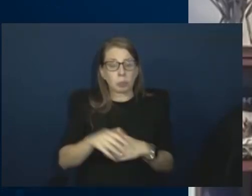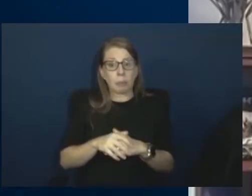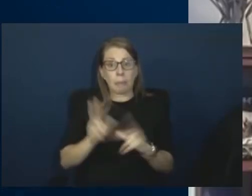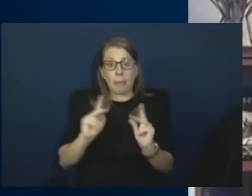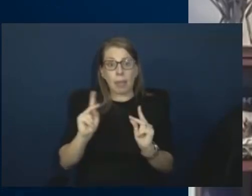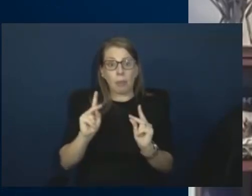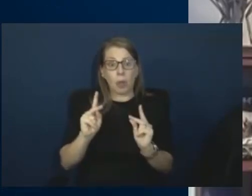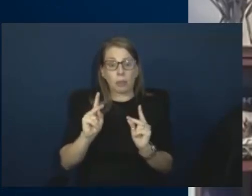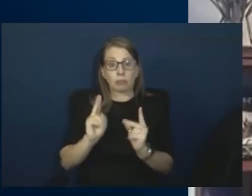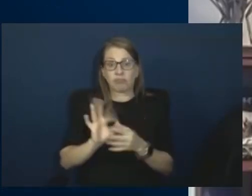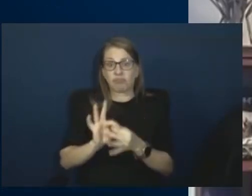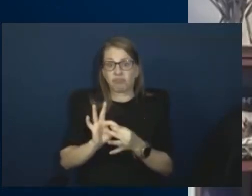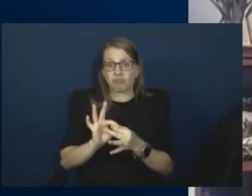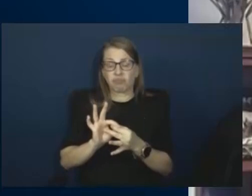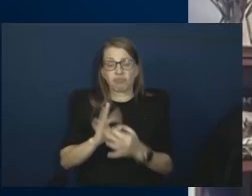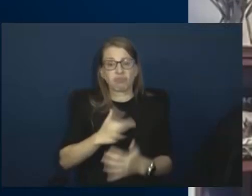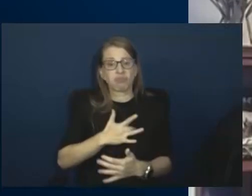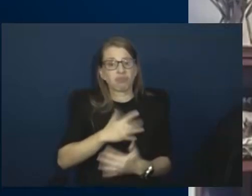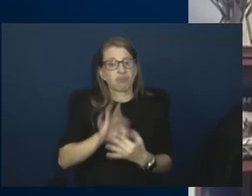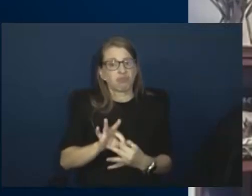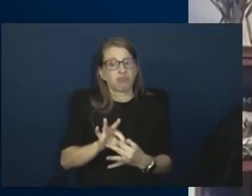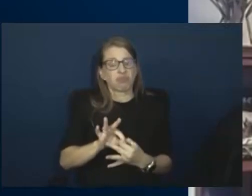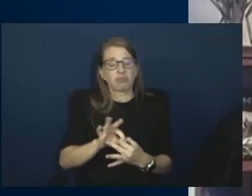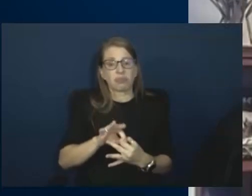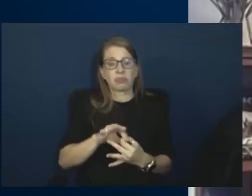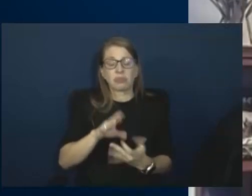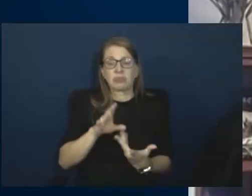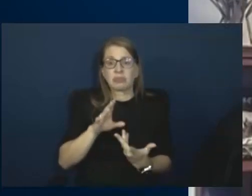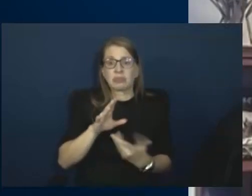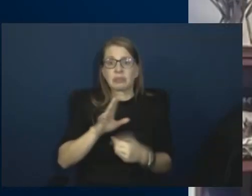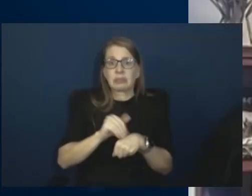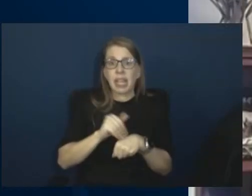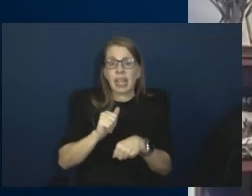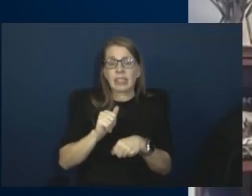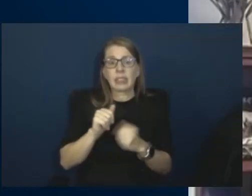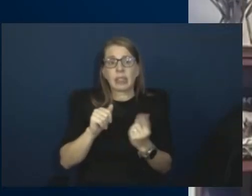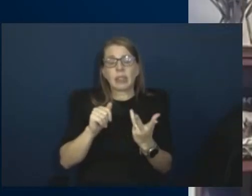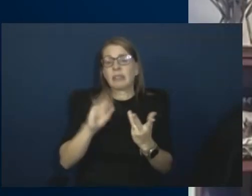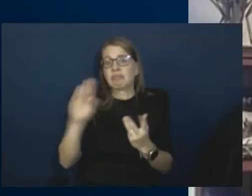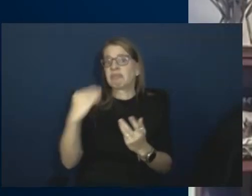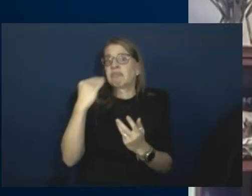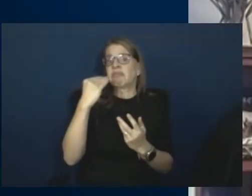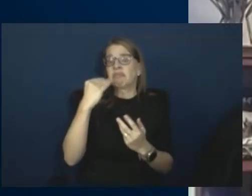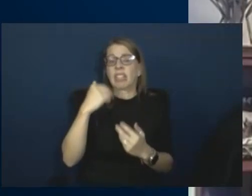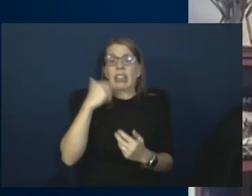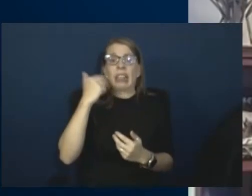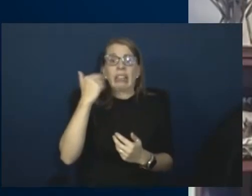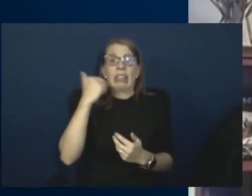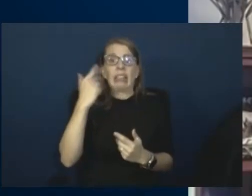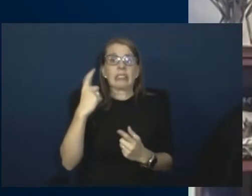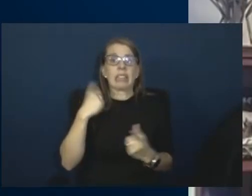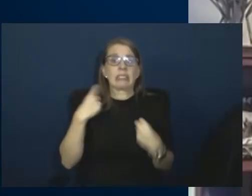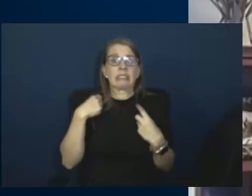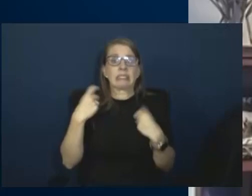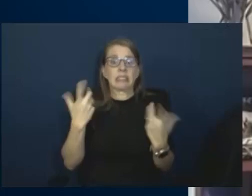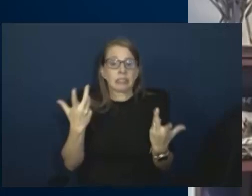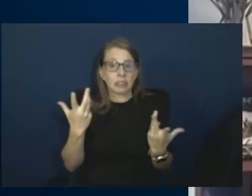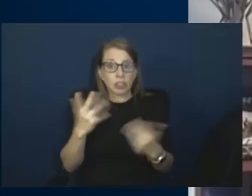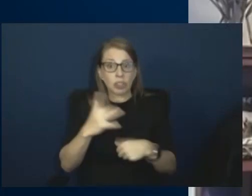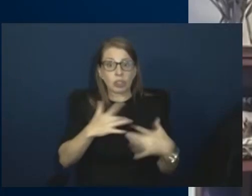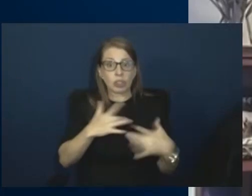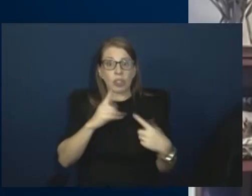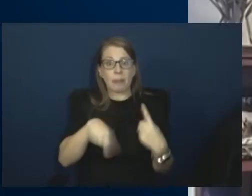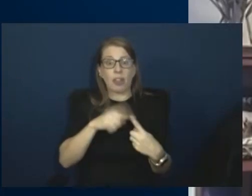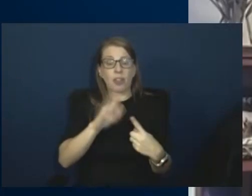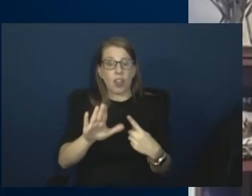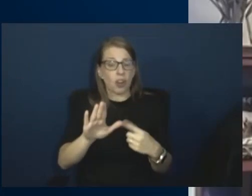very close to their pets. They're in their face. They're licking them. They're biting them. How concerned should people be about their house animals, their beloved pets?